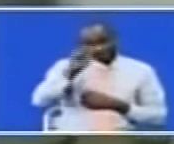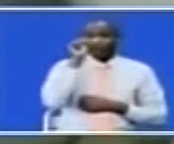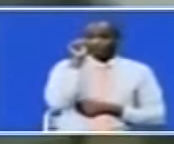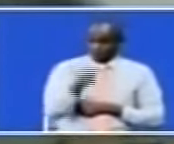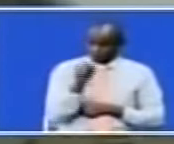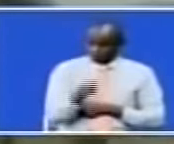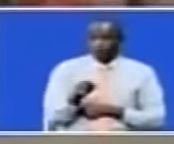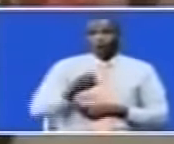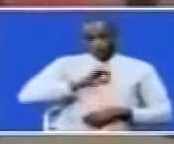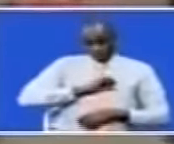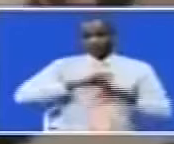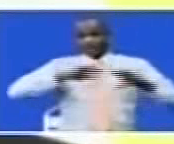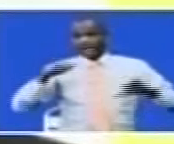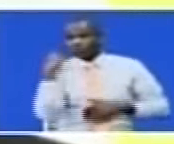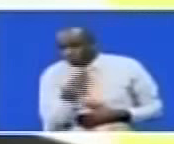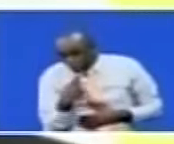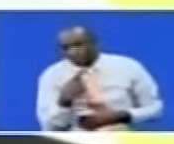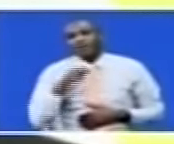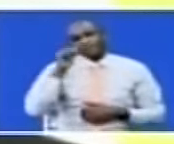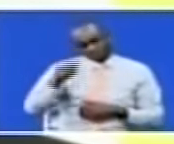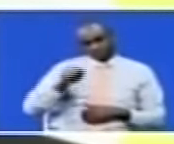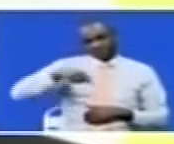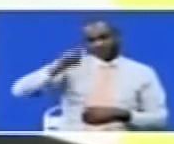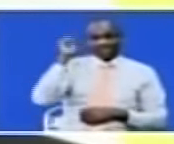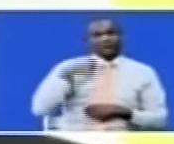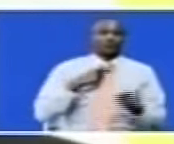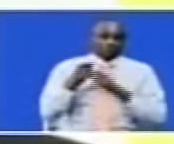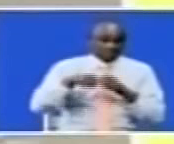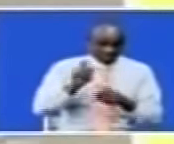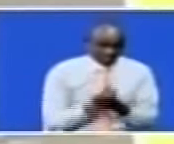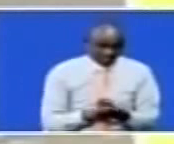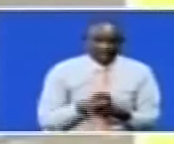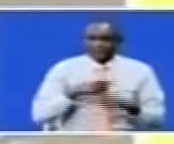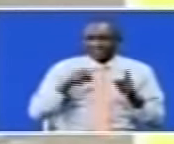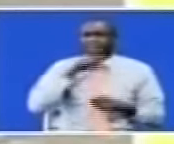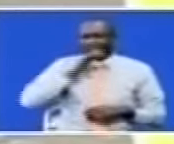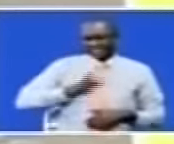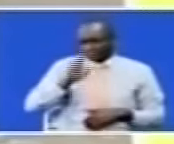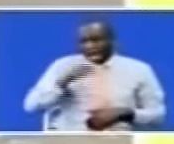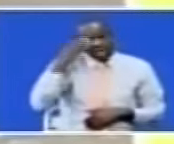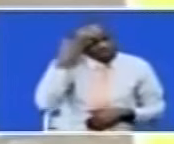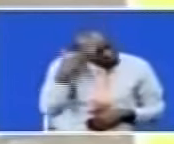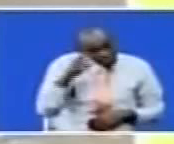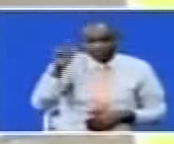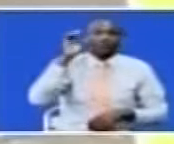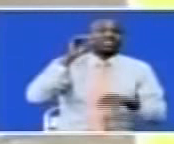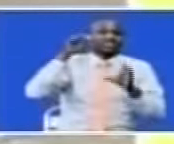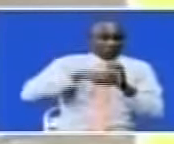the genuine owners of the land would eventually rule themselves. Little did his parents know that their son would join